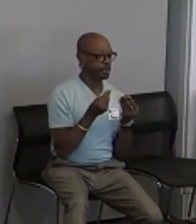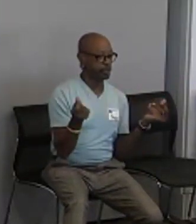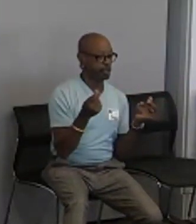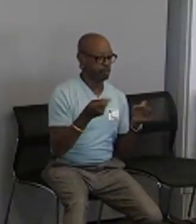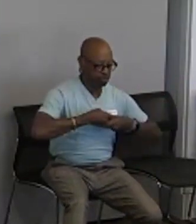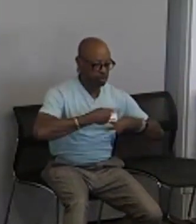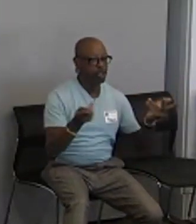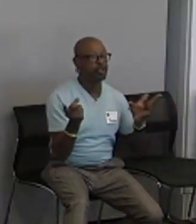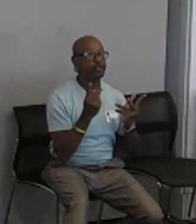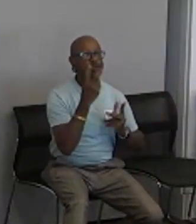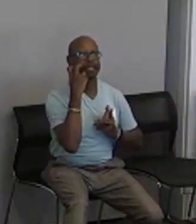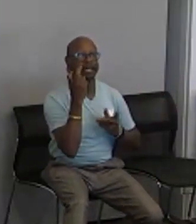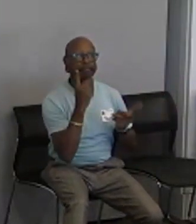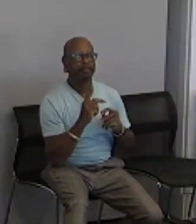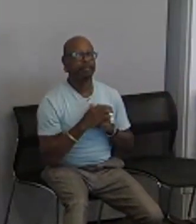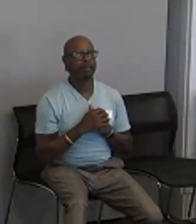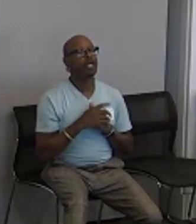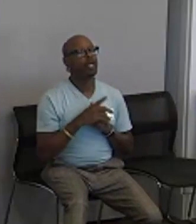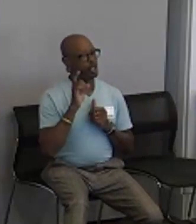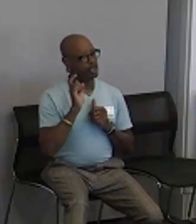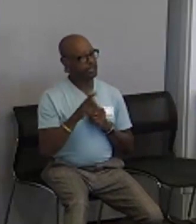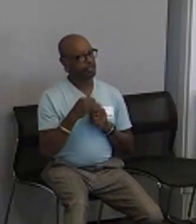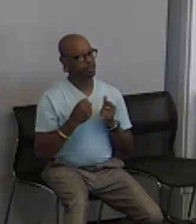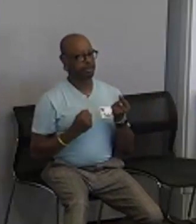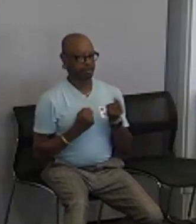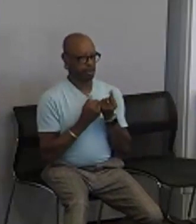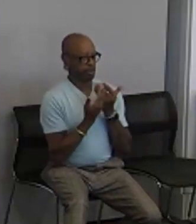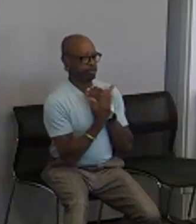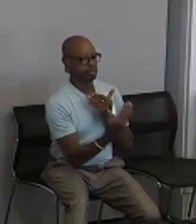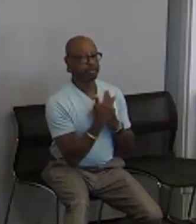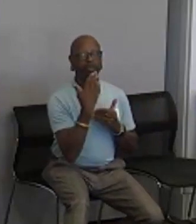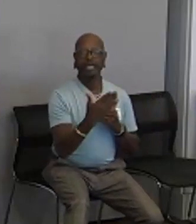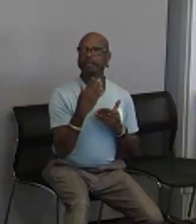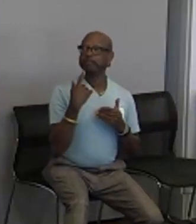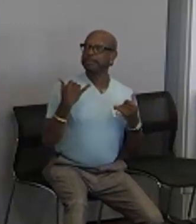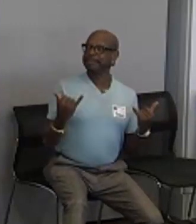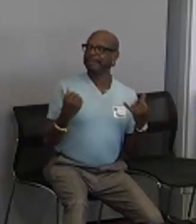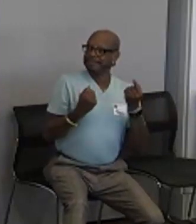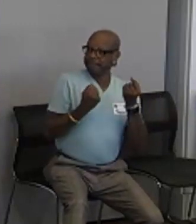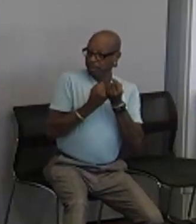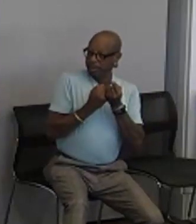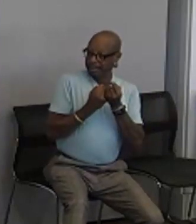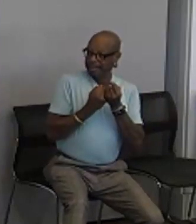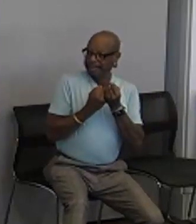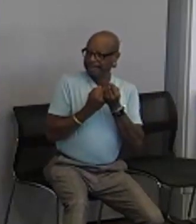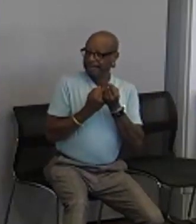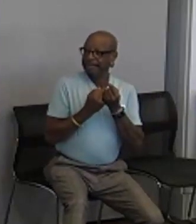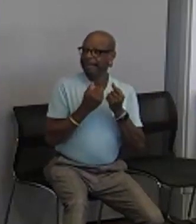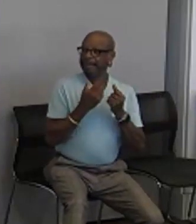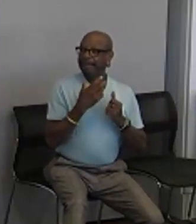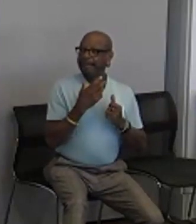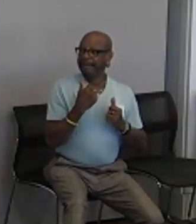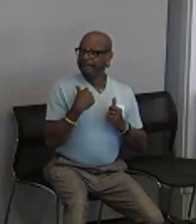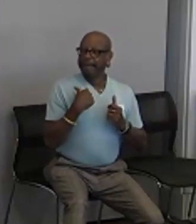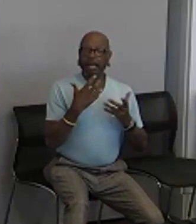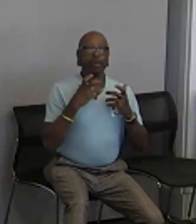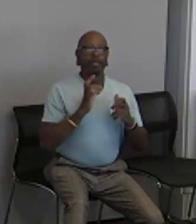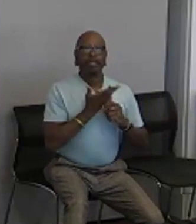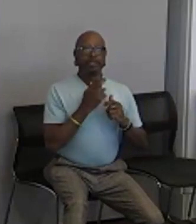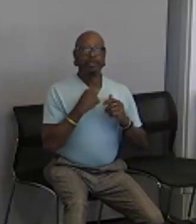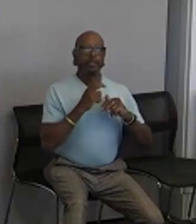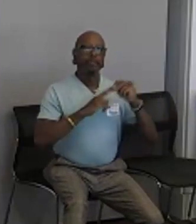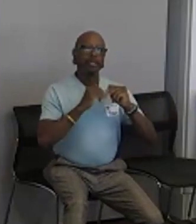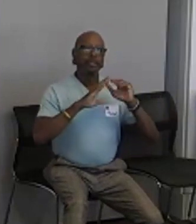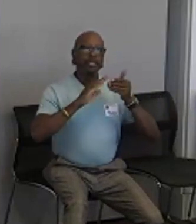blind people should be supporting. And thank you for supporting it today. And I want us to build